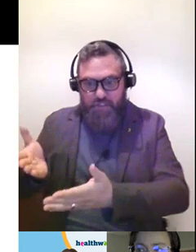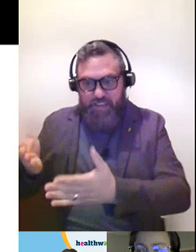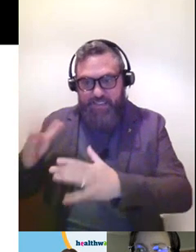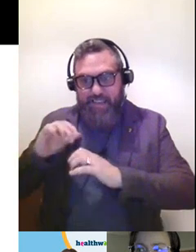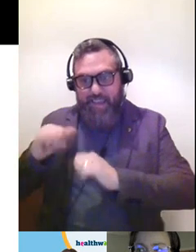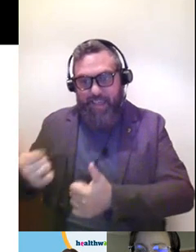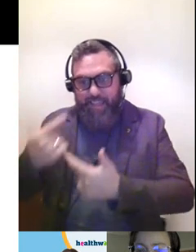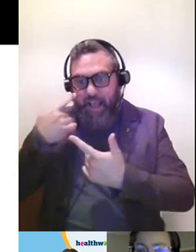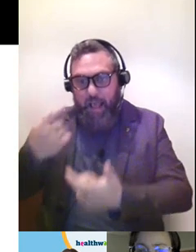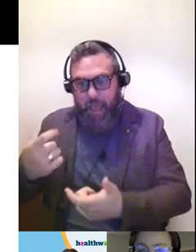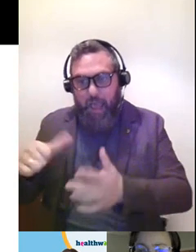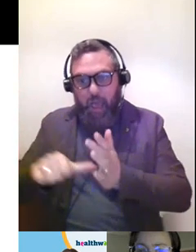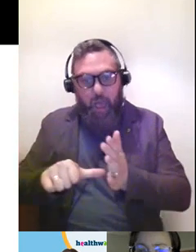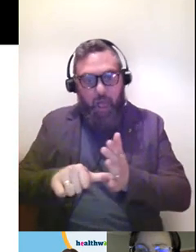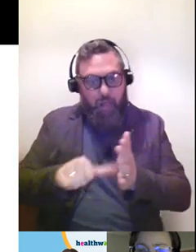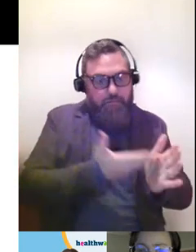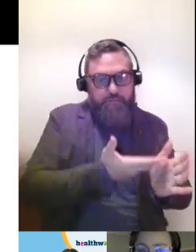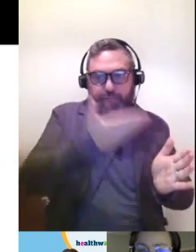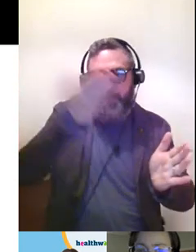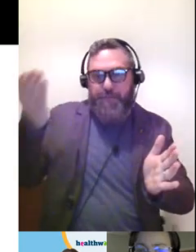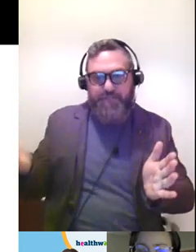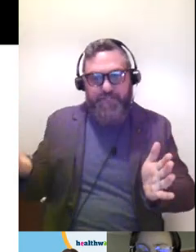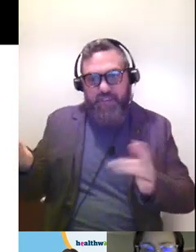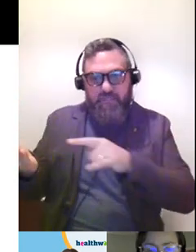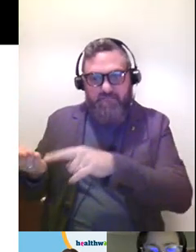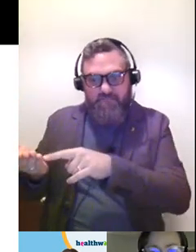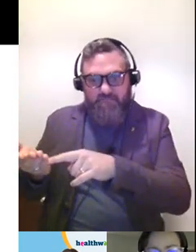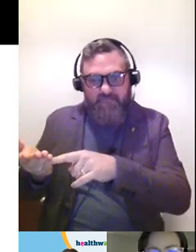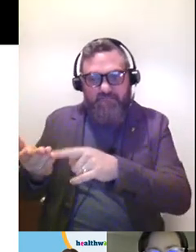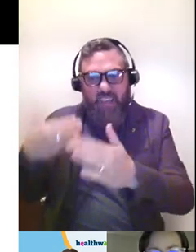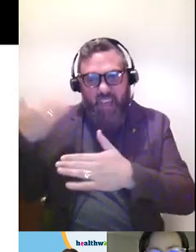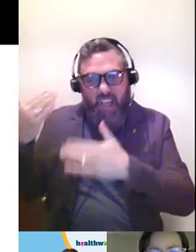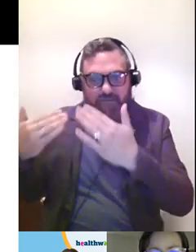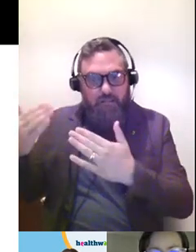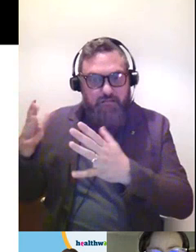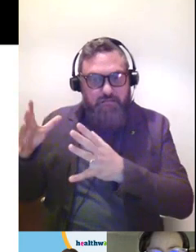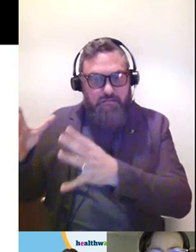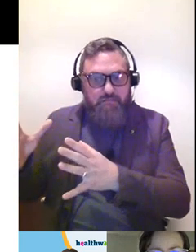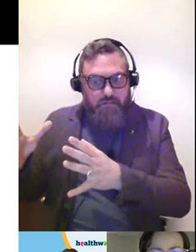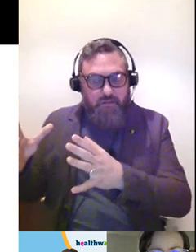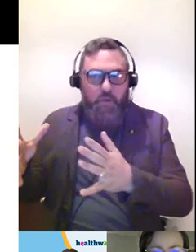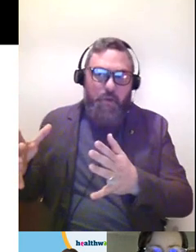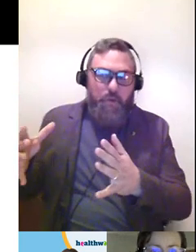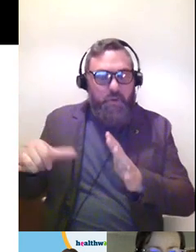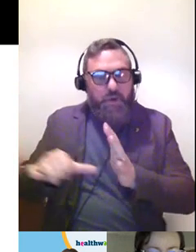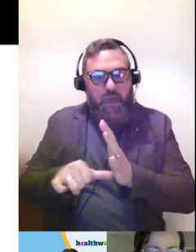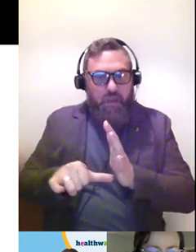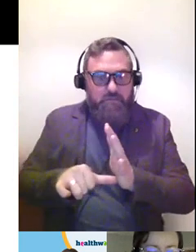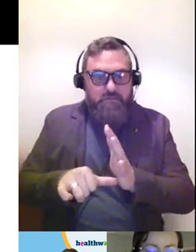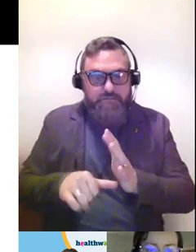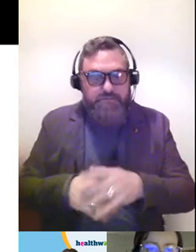that sometimes it's challenging to move into services that are much more focused about for adults.